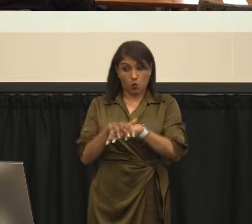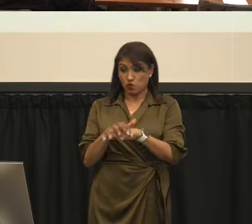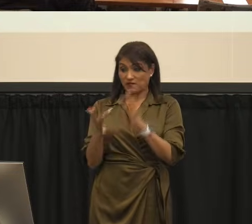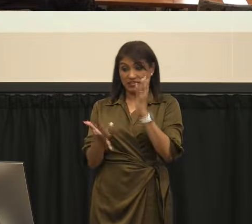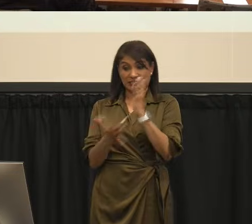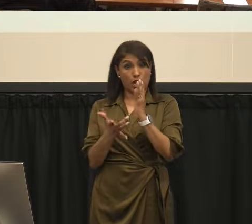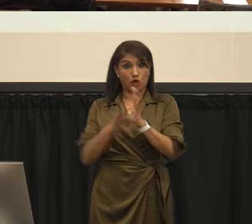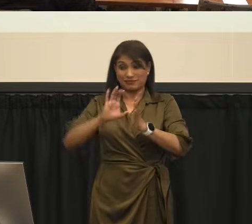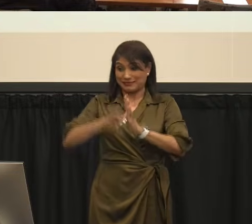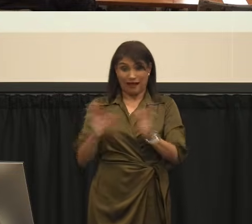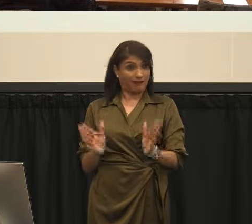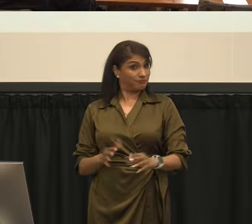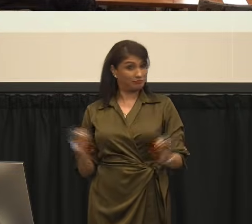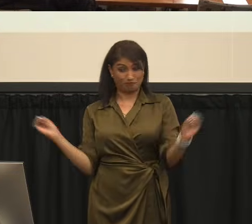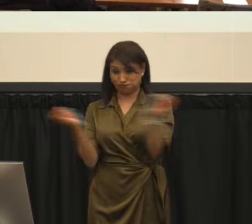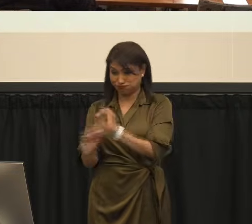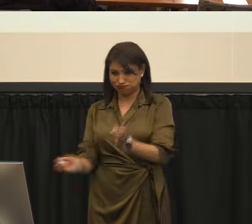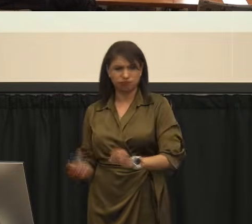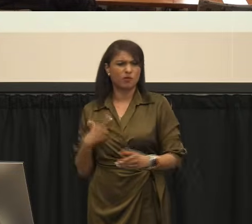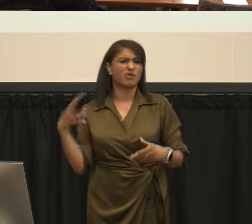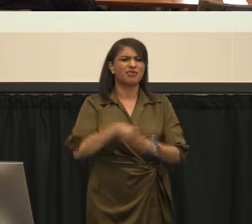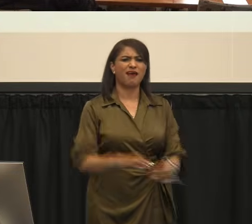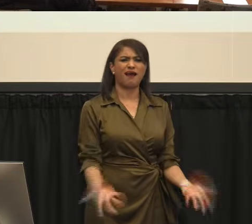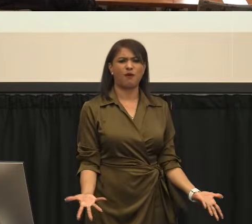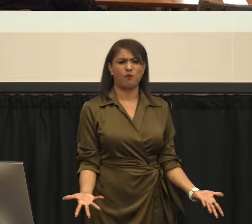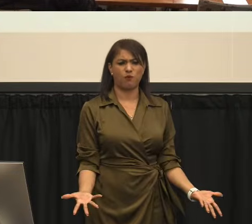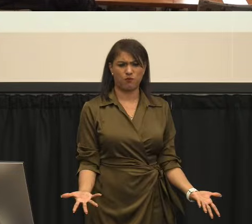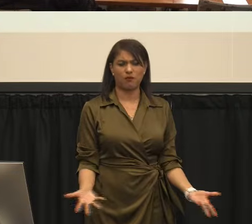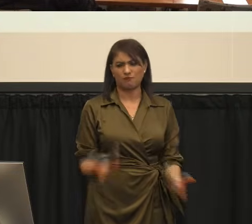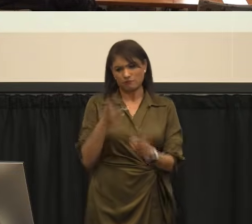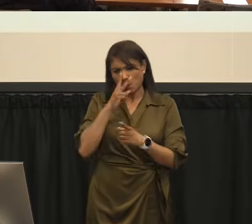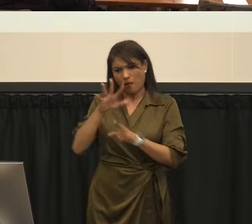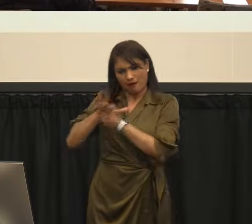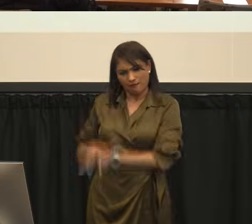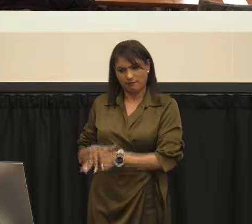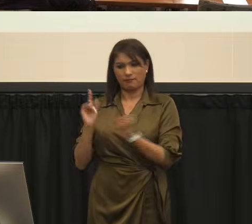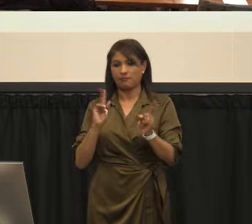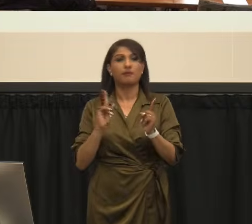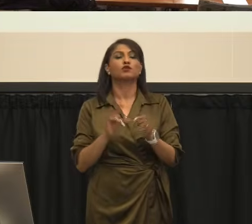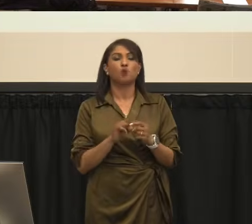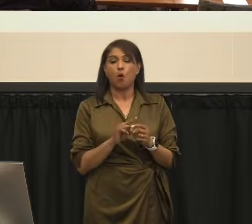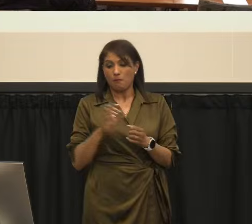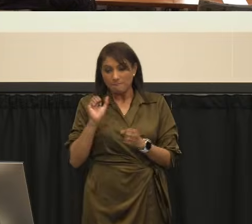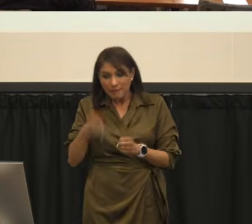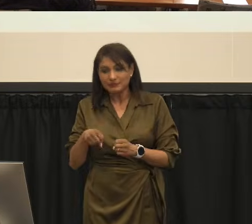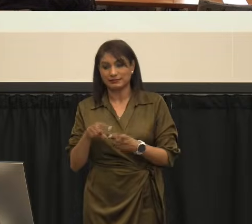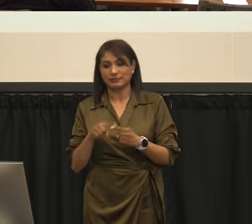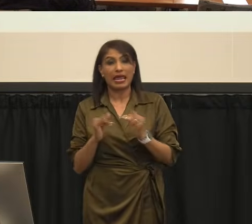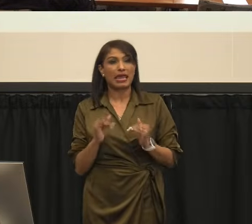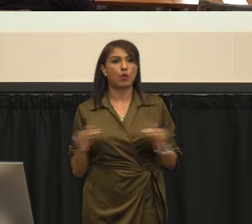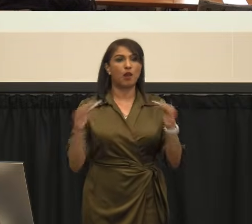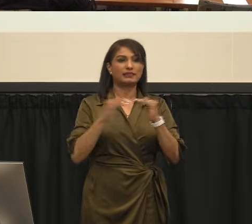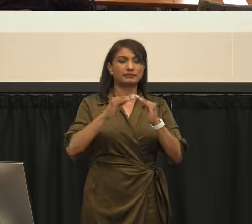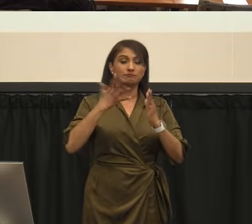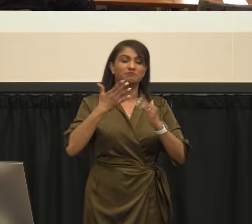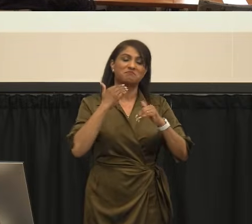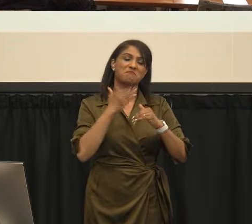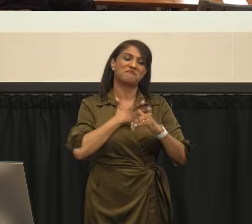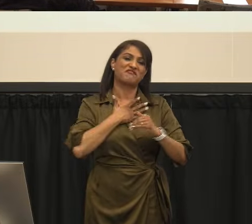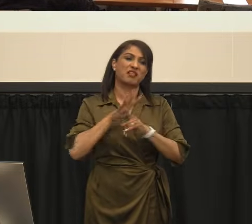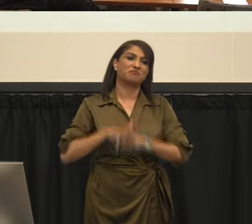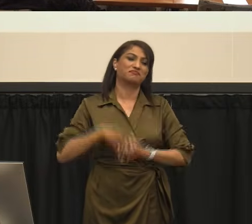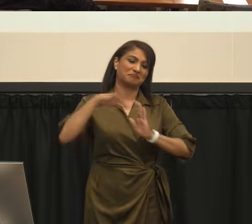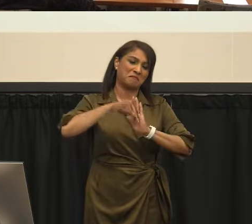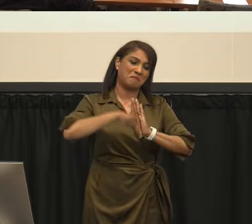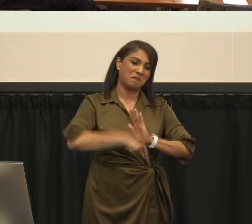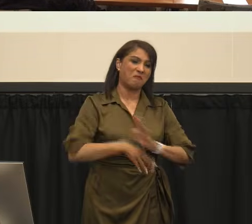this is extremely important to us because it speaks to inclusive technology. And we don't want there to be any exclusion within